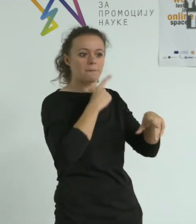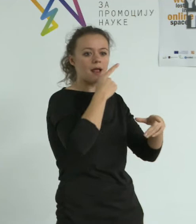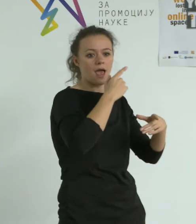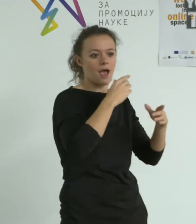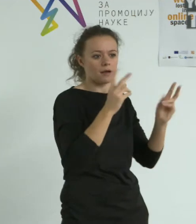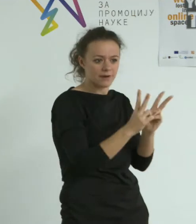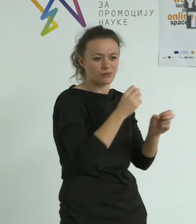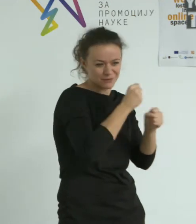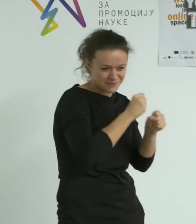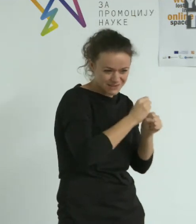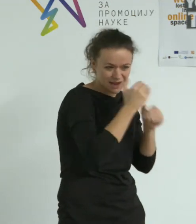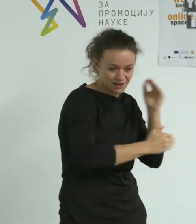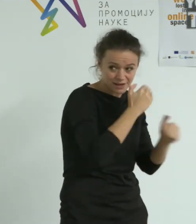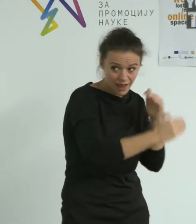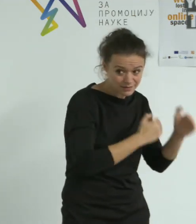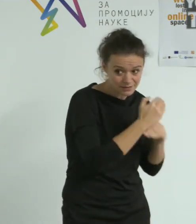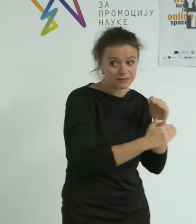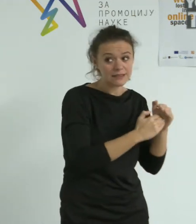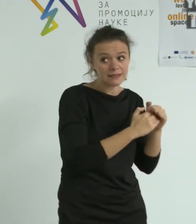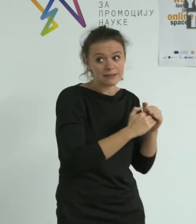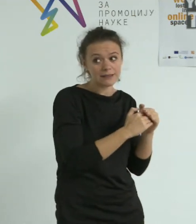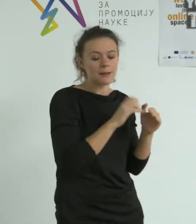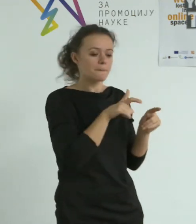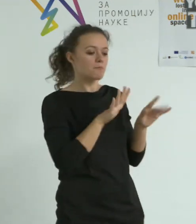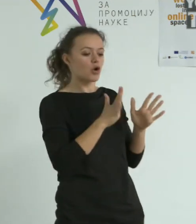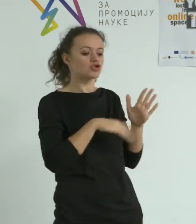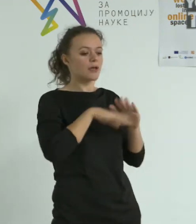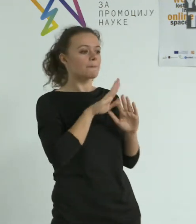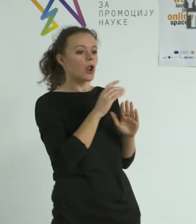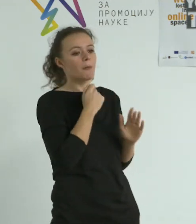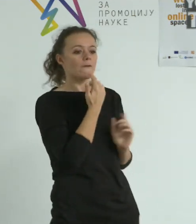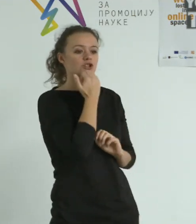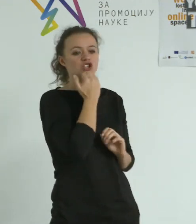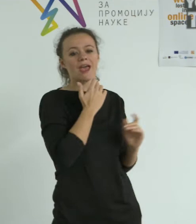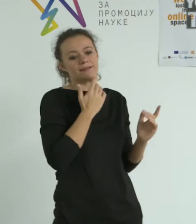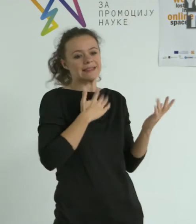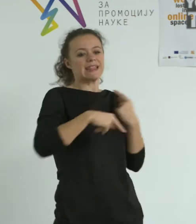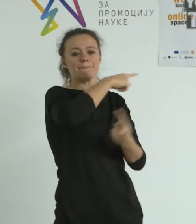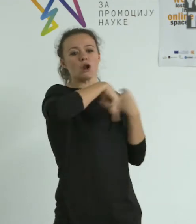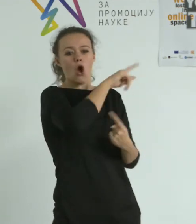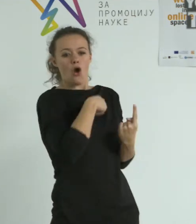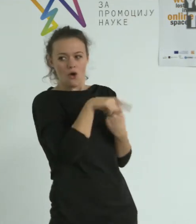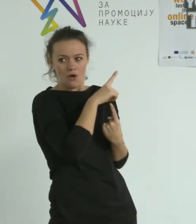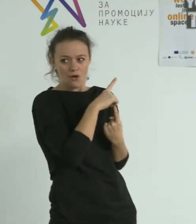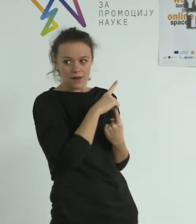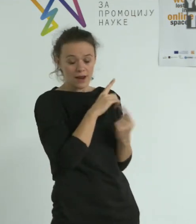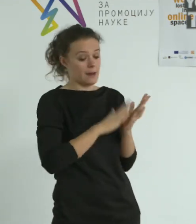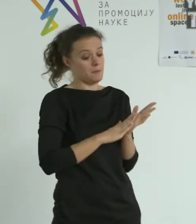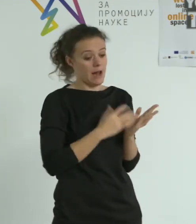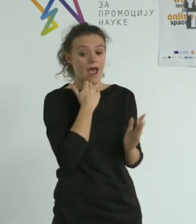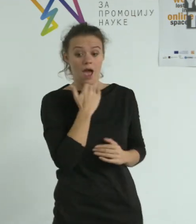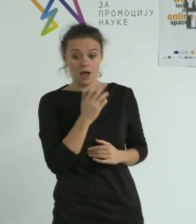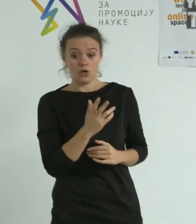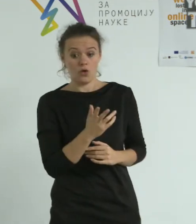was maybe a bit intimidating for some of us, because I think that if you